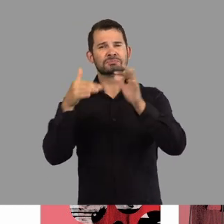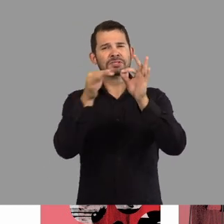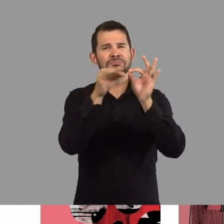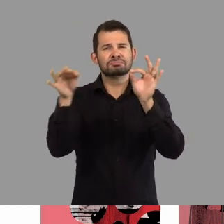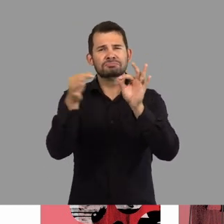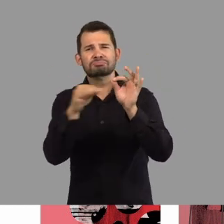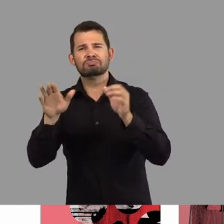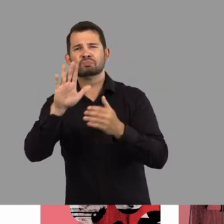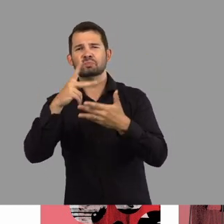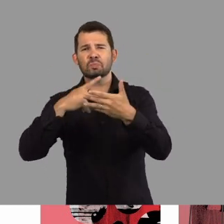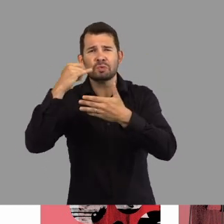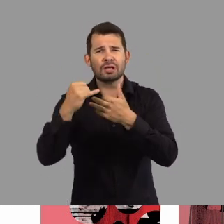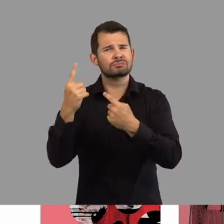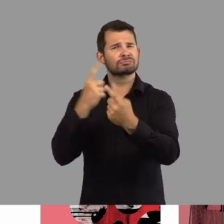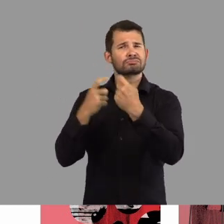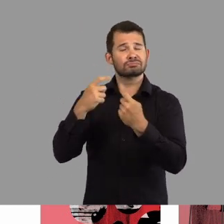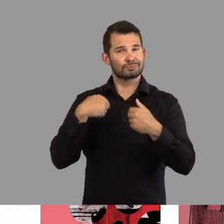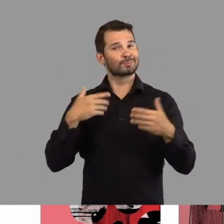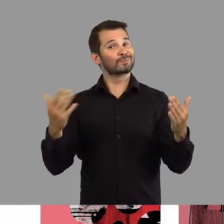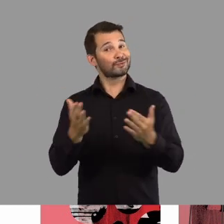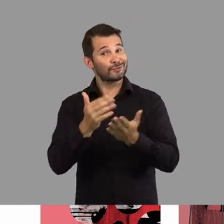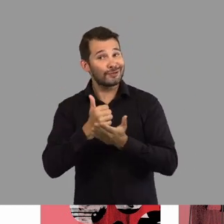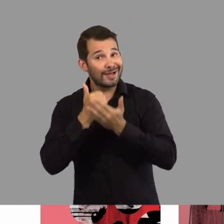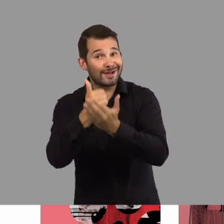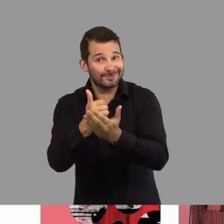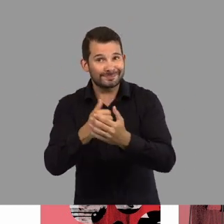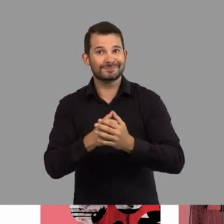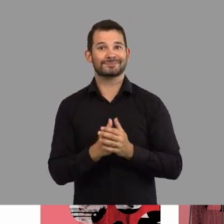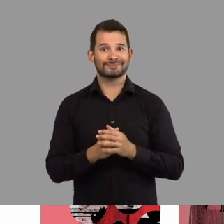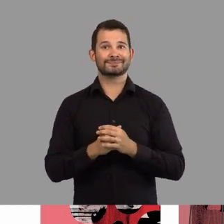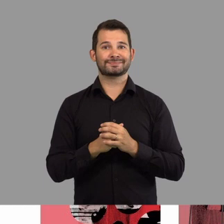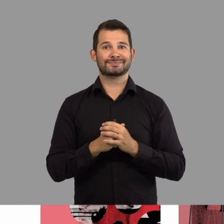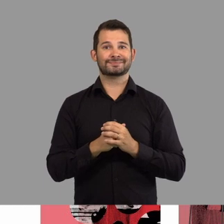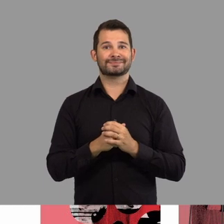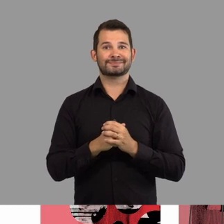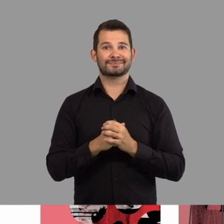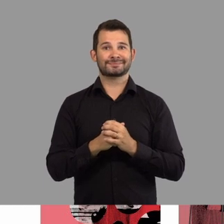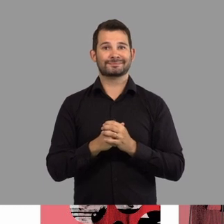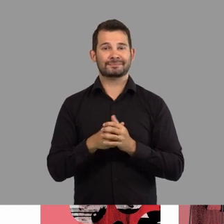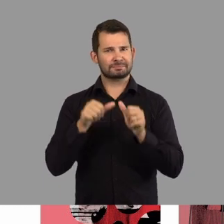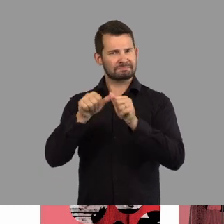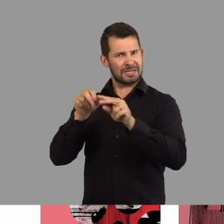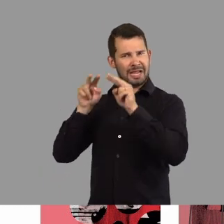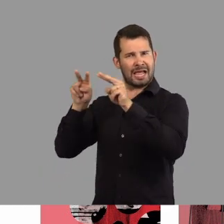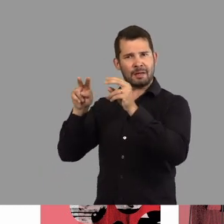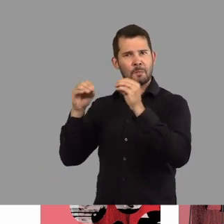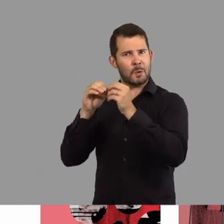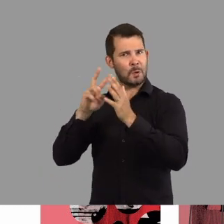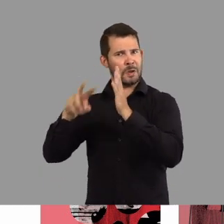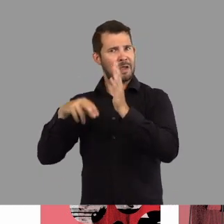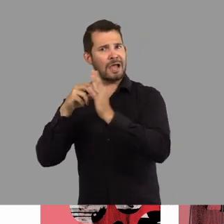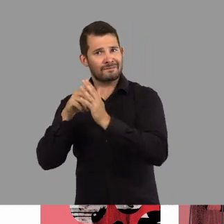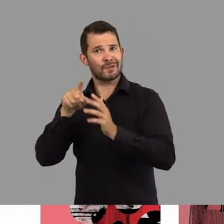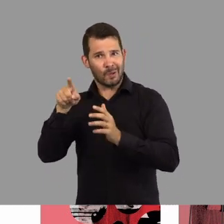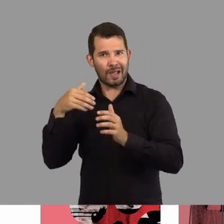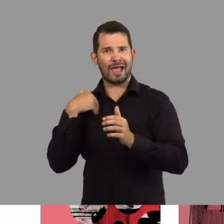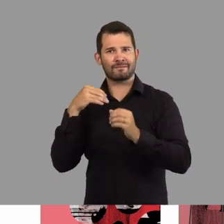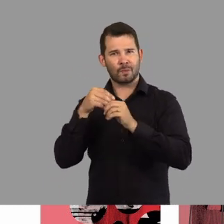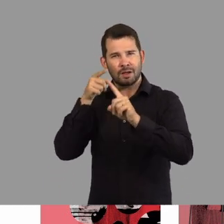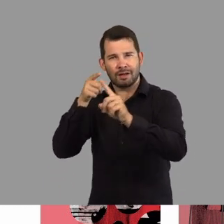innovationfund@canadacouncil.ca. Send us a few lines about your project and questions. We're here to help. And keep an eye